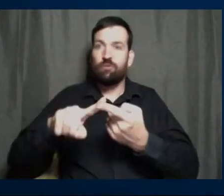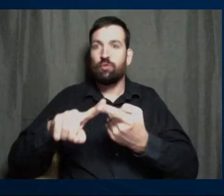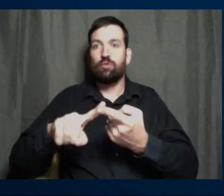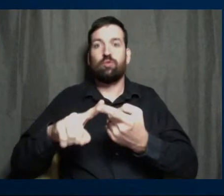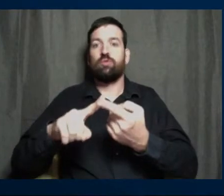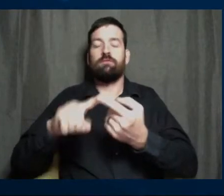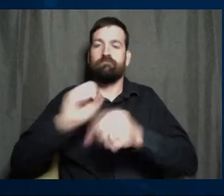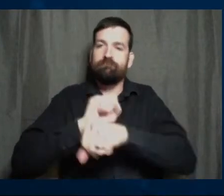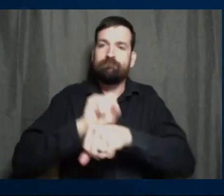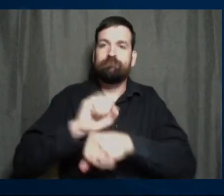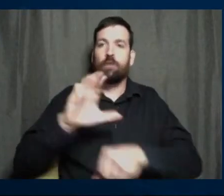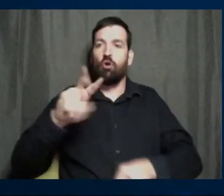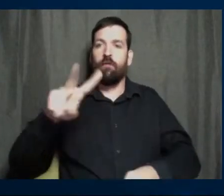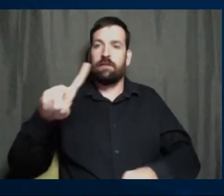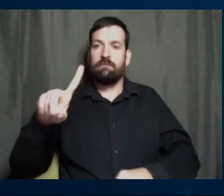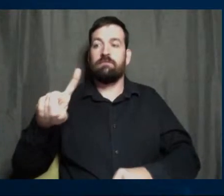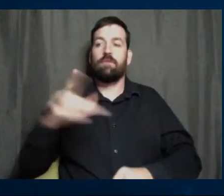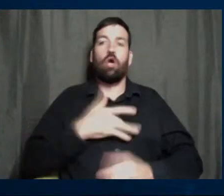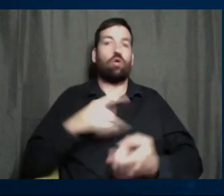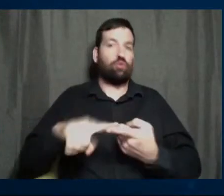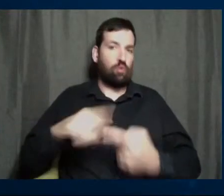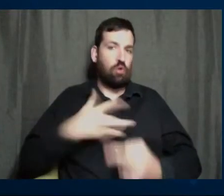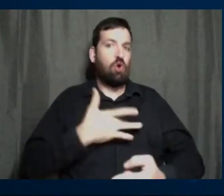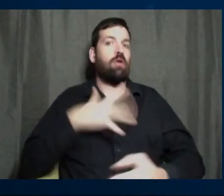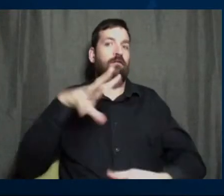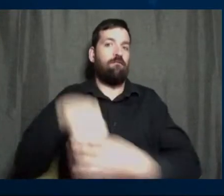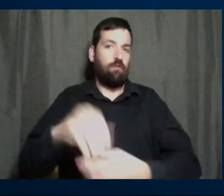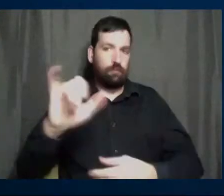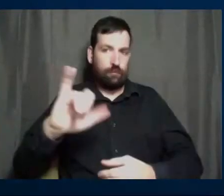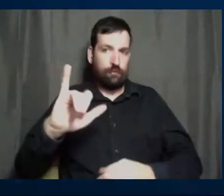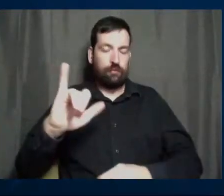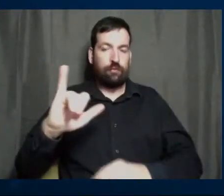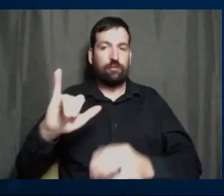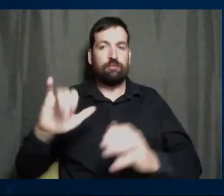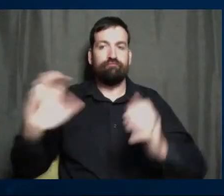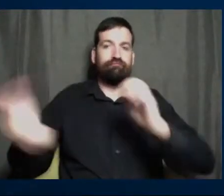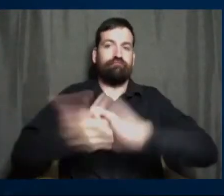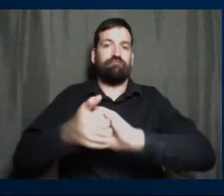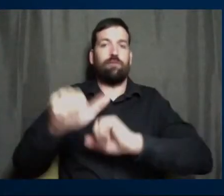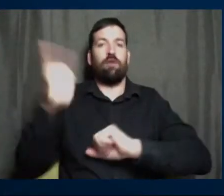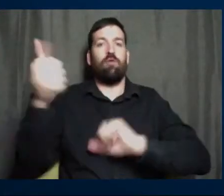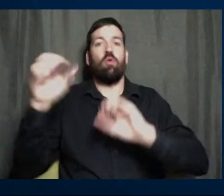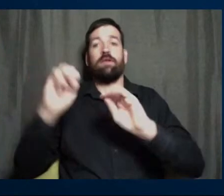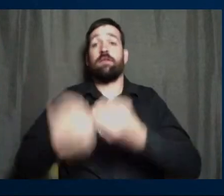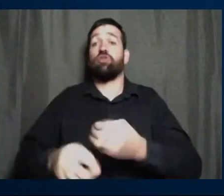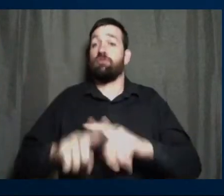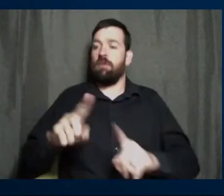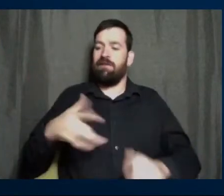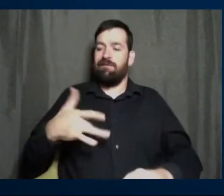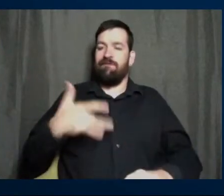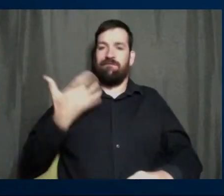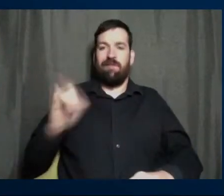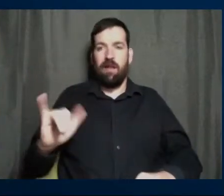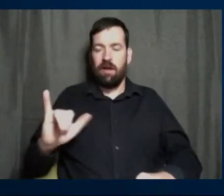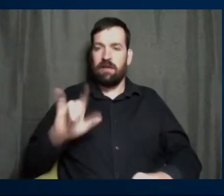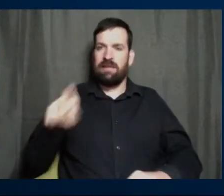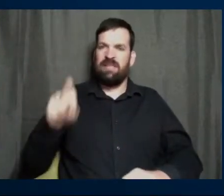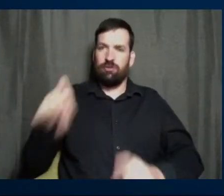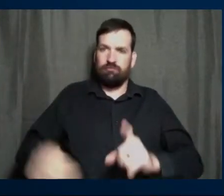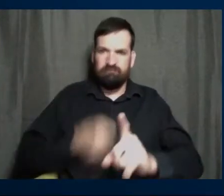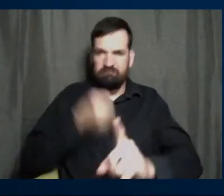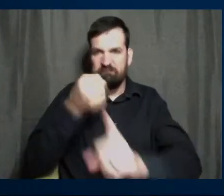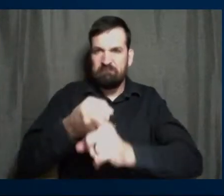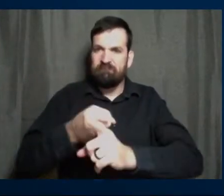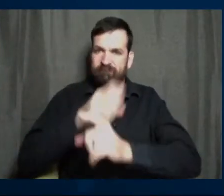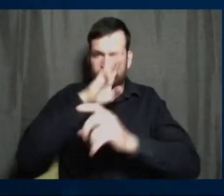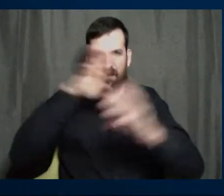involved in that and sending teams, working with other organizations, but I felt like we just needed to hit it hard with one single focus, so